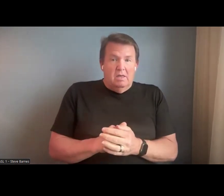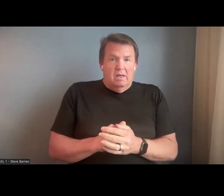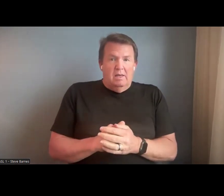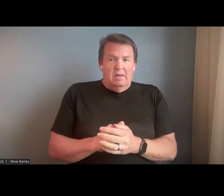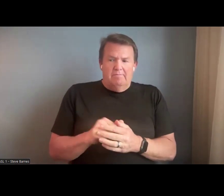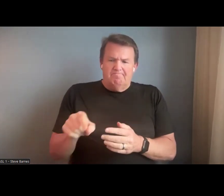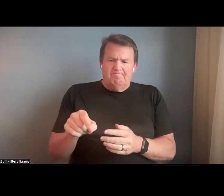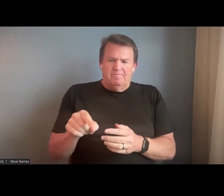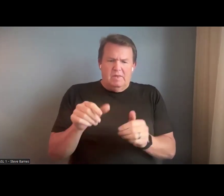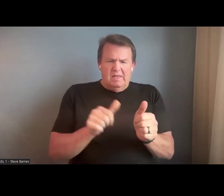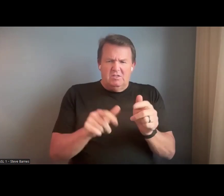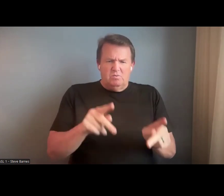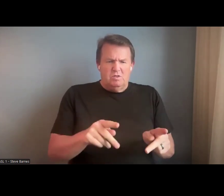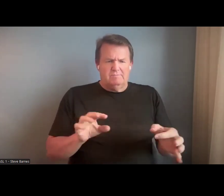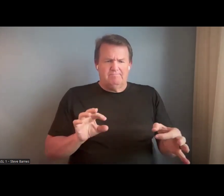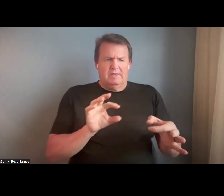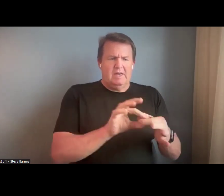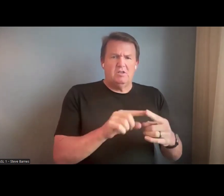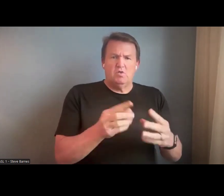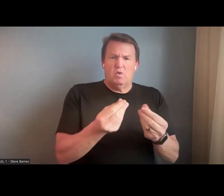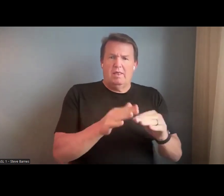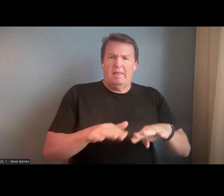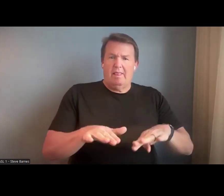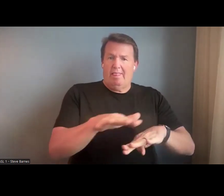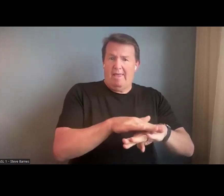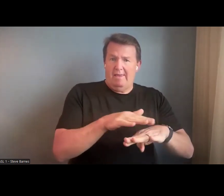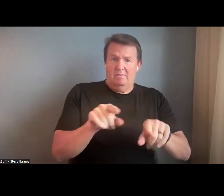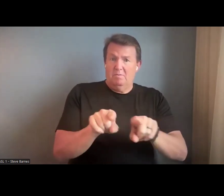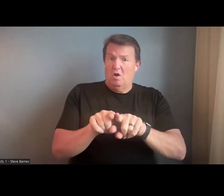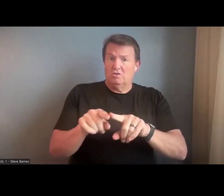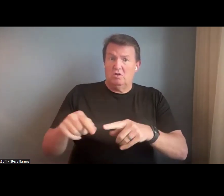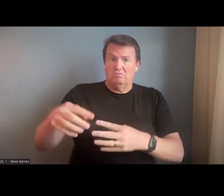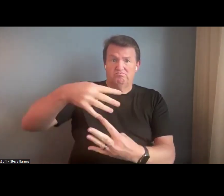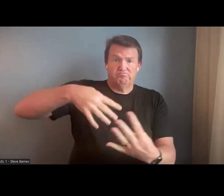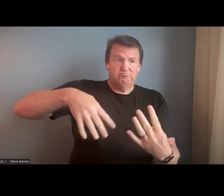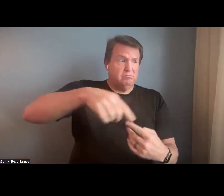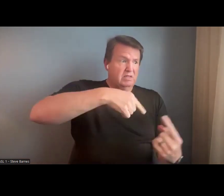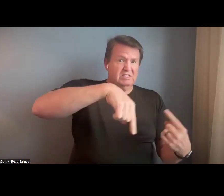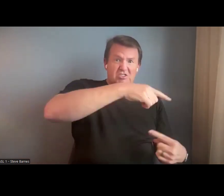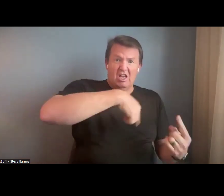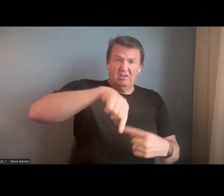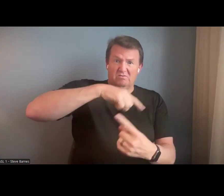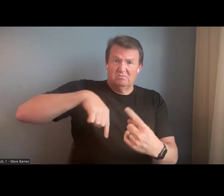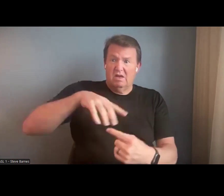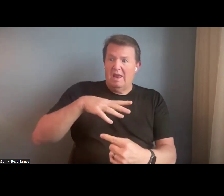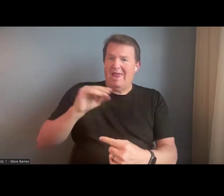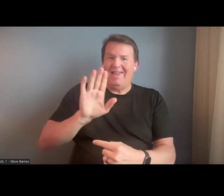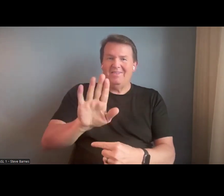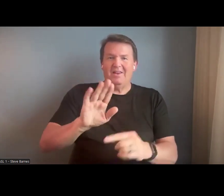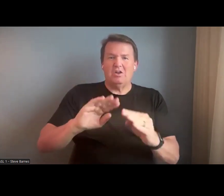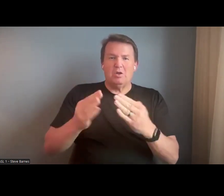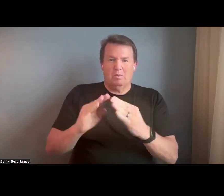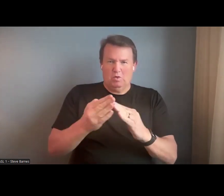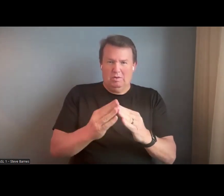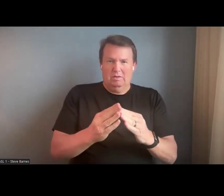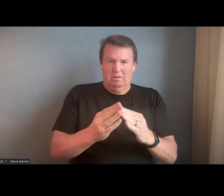land, to each other, and to the communities as they are